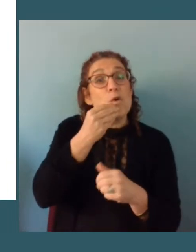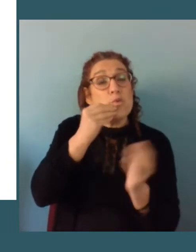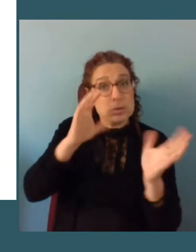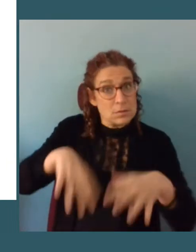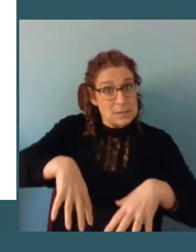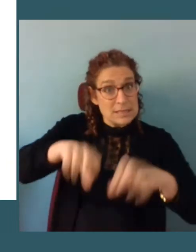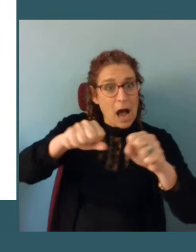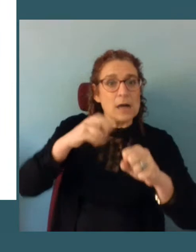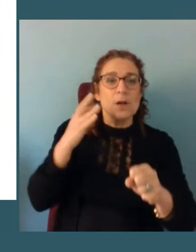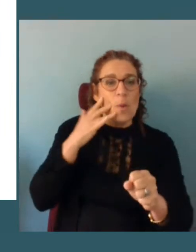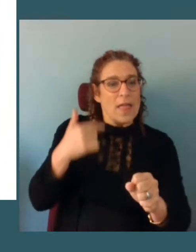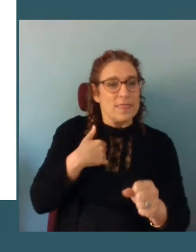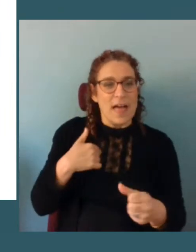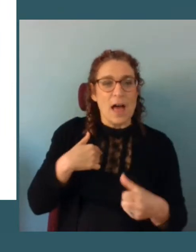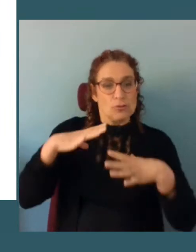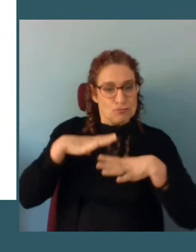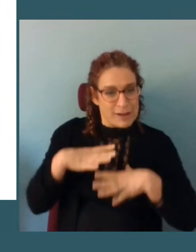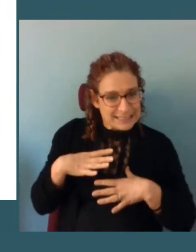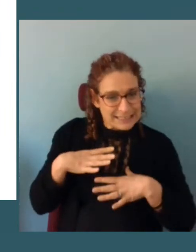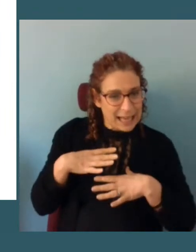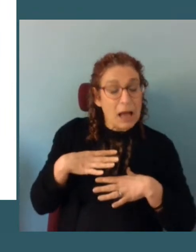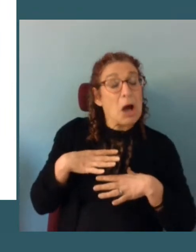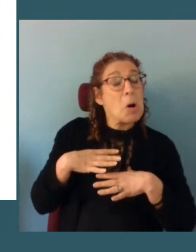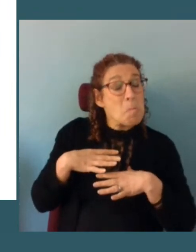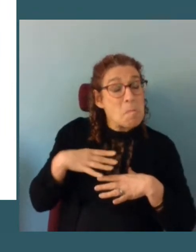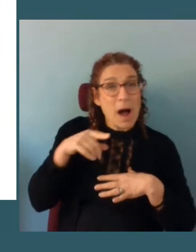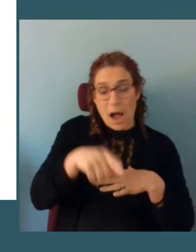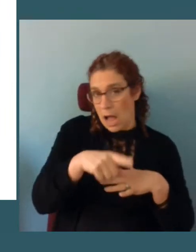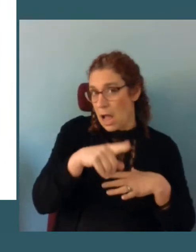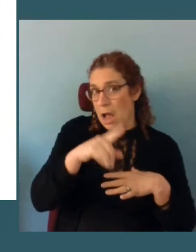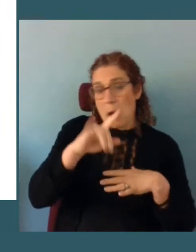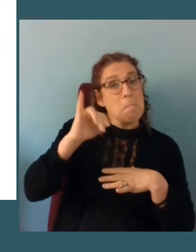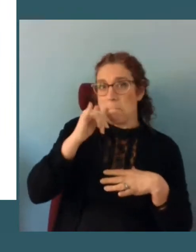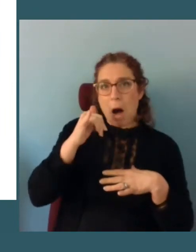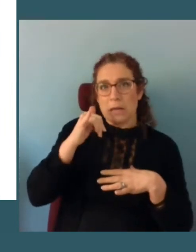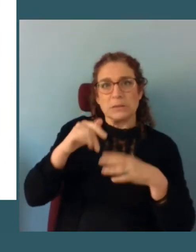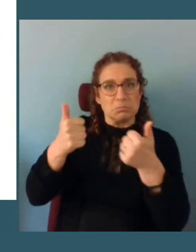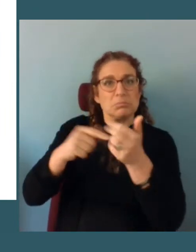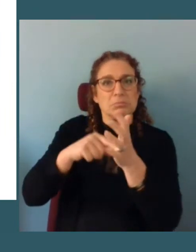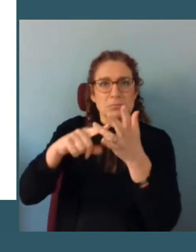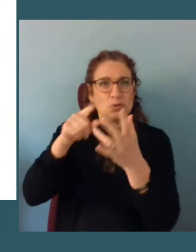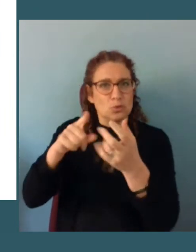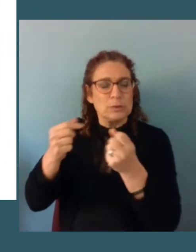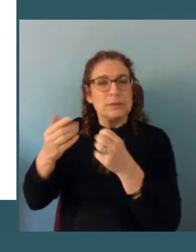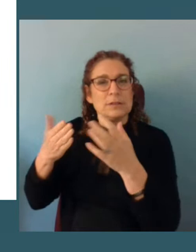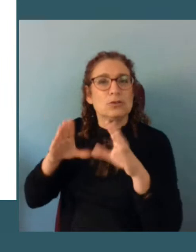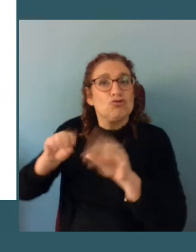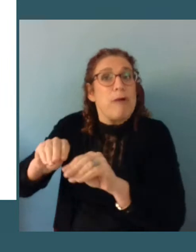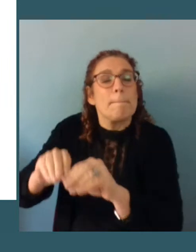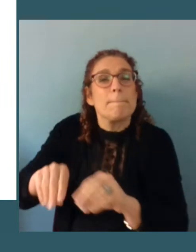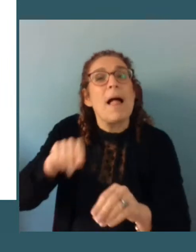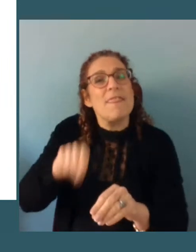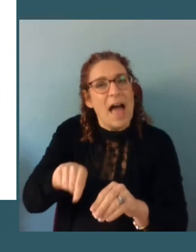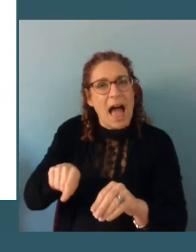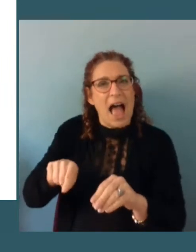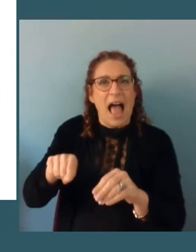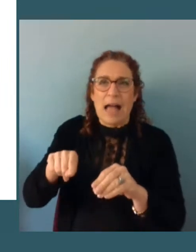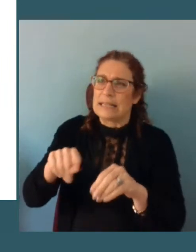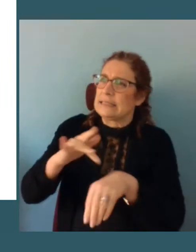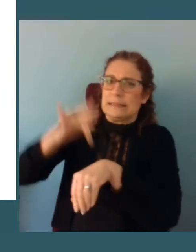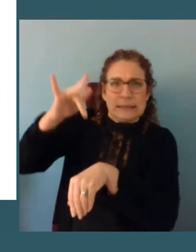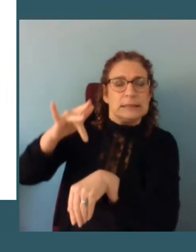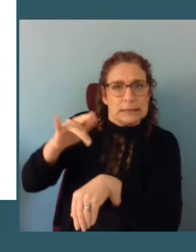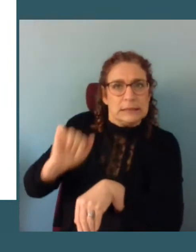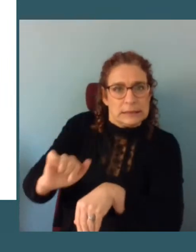phase, then it may favor disruption of oral tolerance. And I understand that this will be a